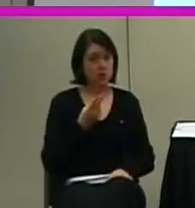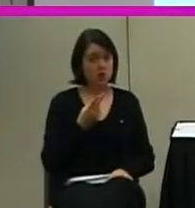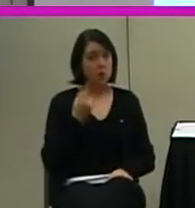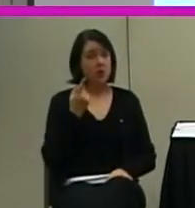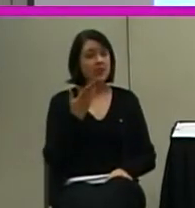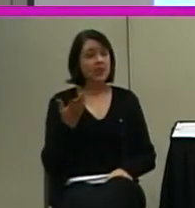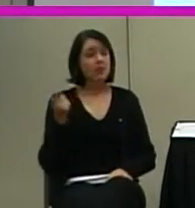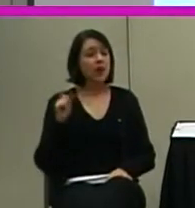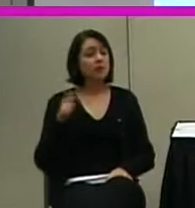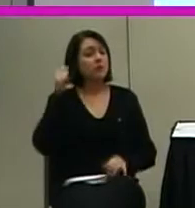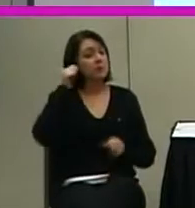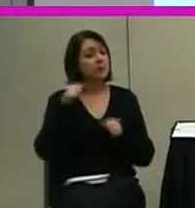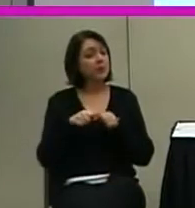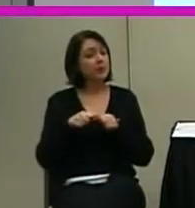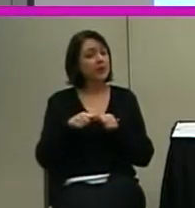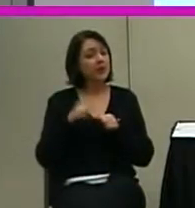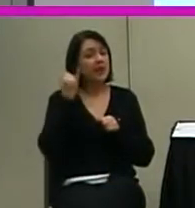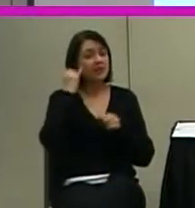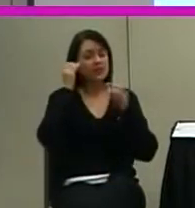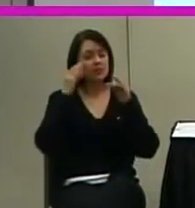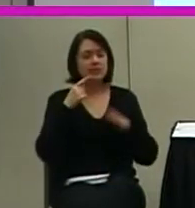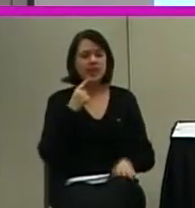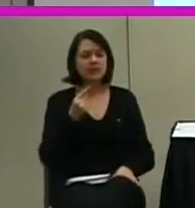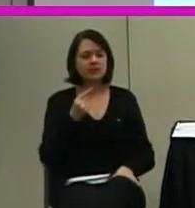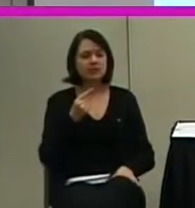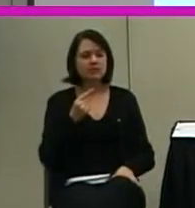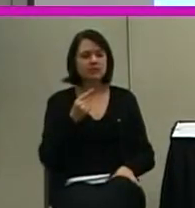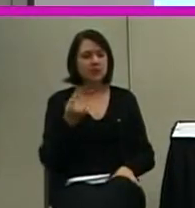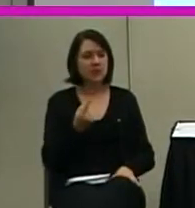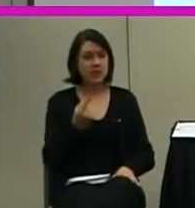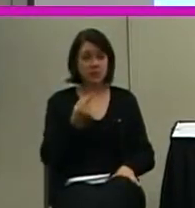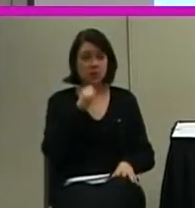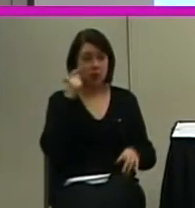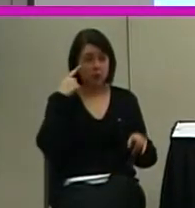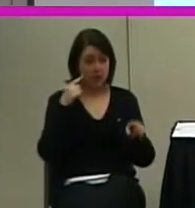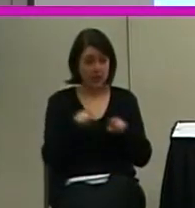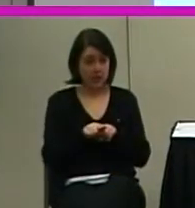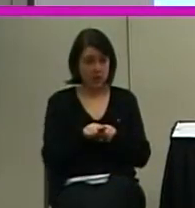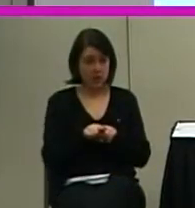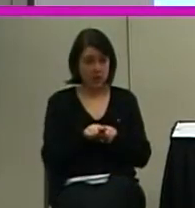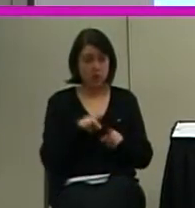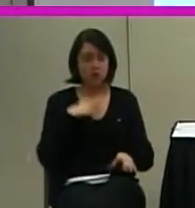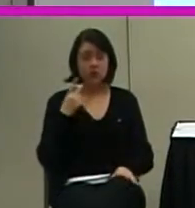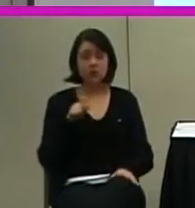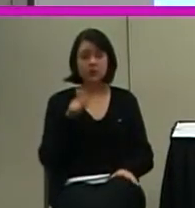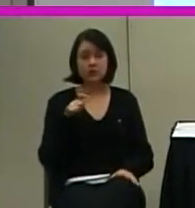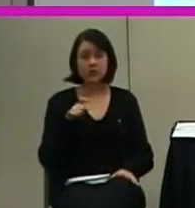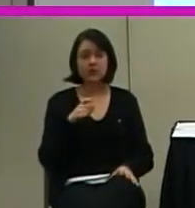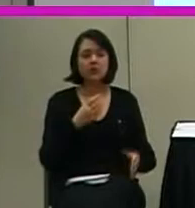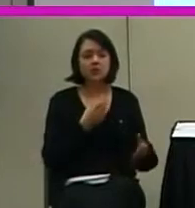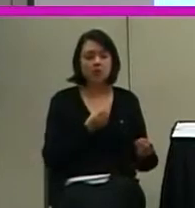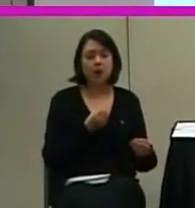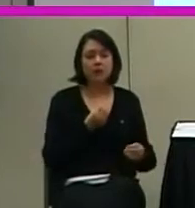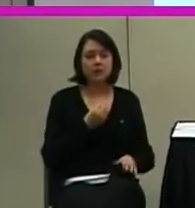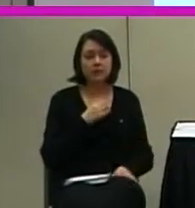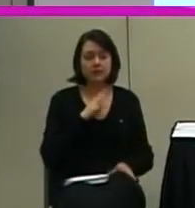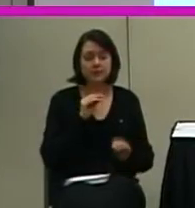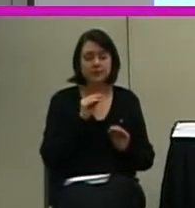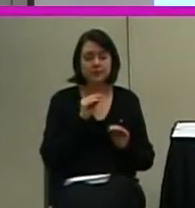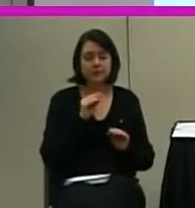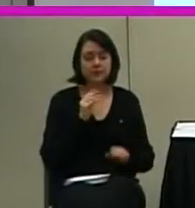thing you have to remember, when a teacher says something to you that you disagree with, your voice should be Soft.